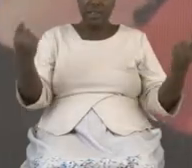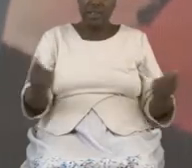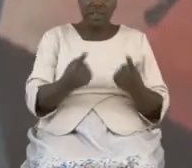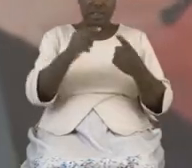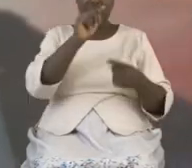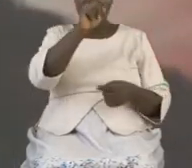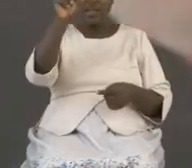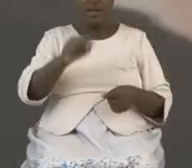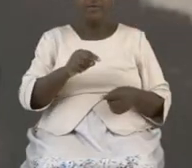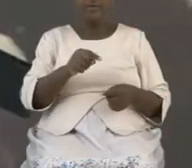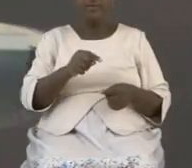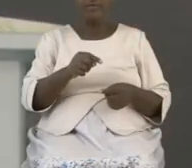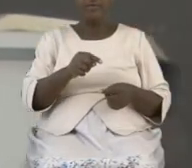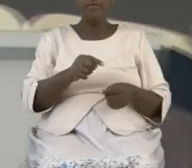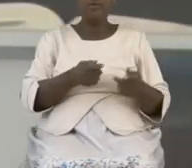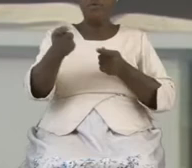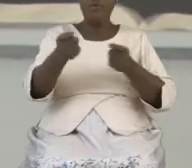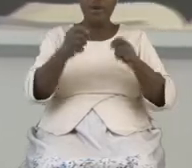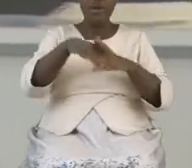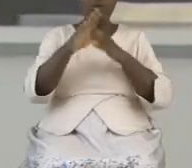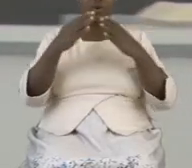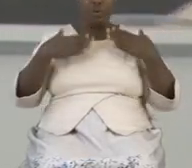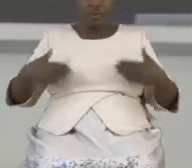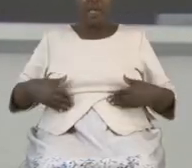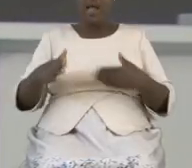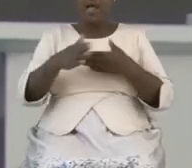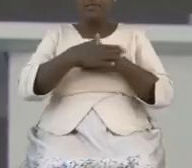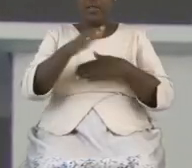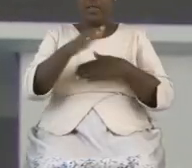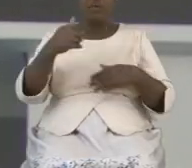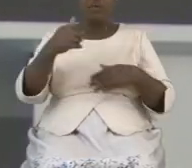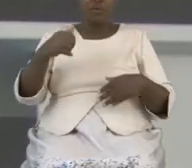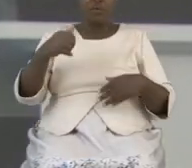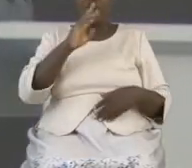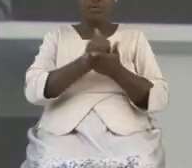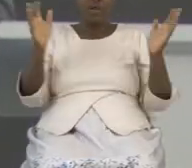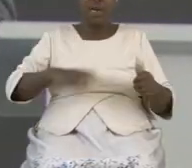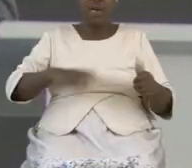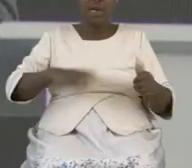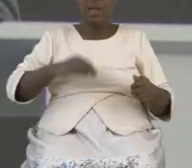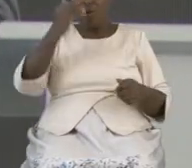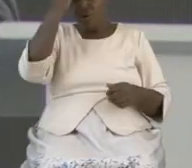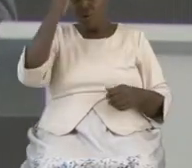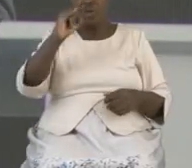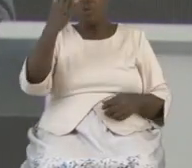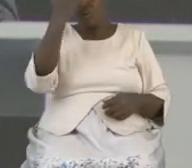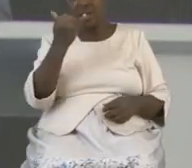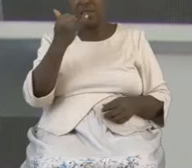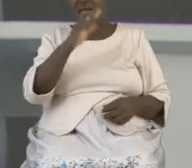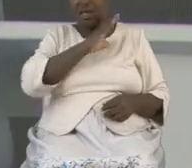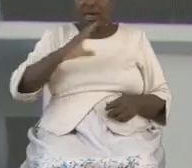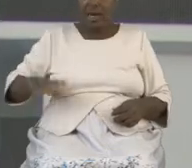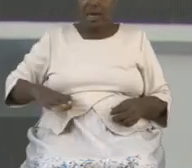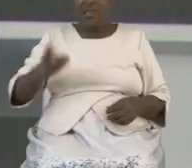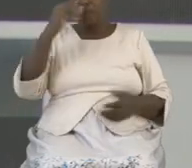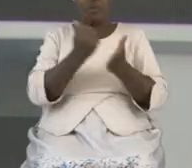body after you are crucified with Christ, knowing why Christ was crucified.